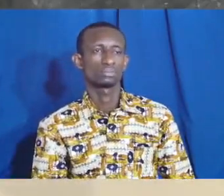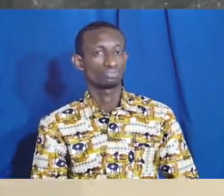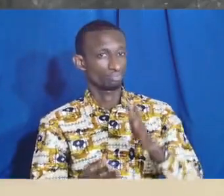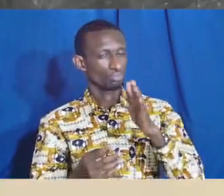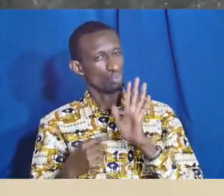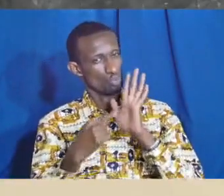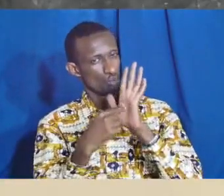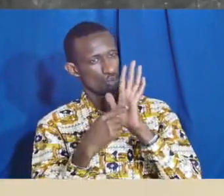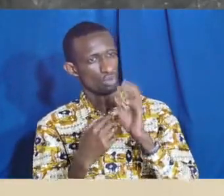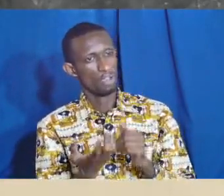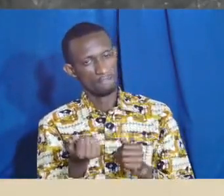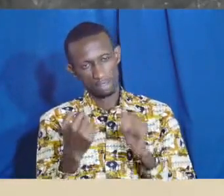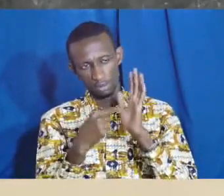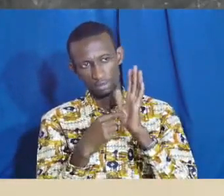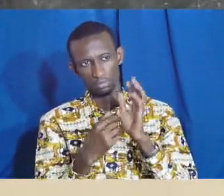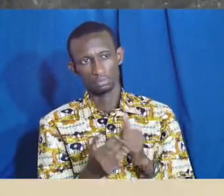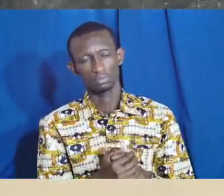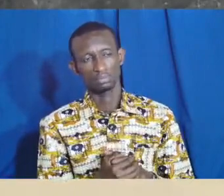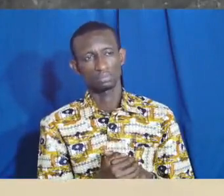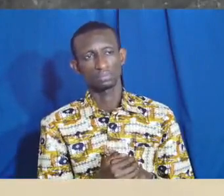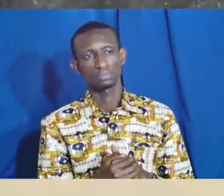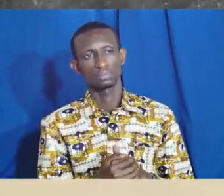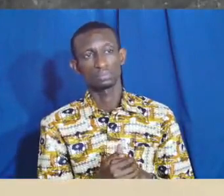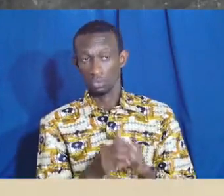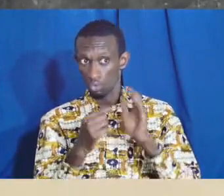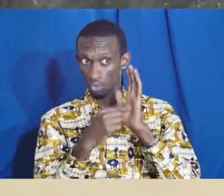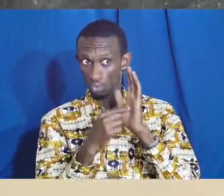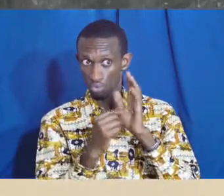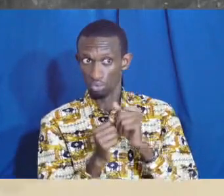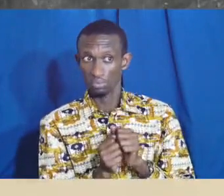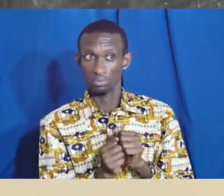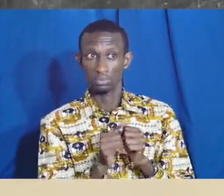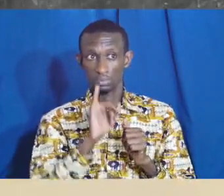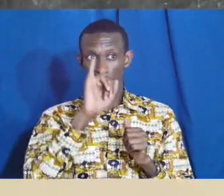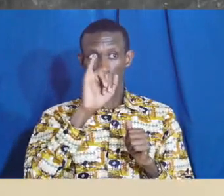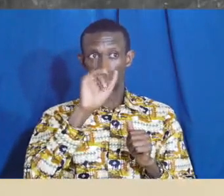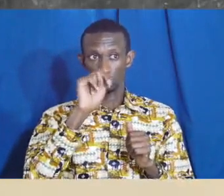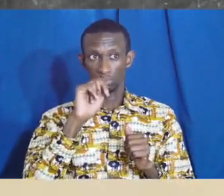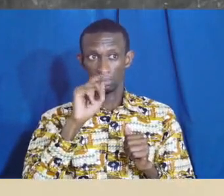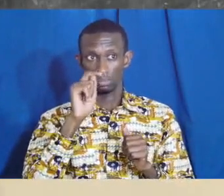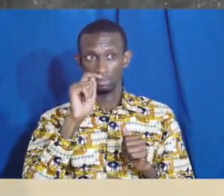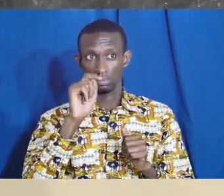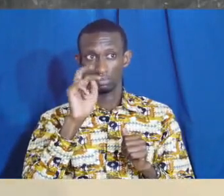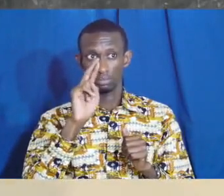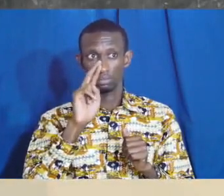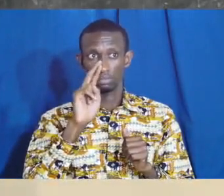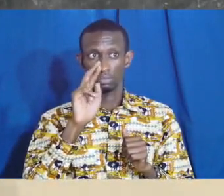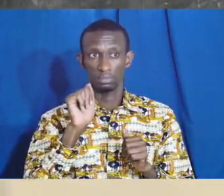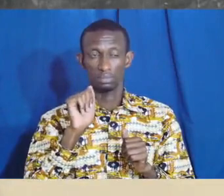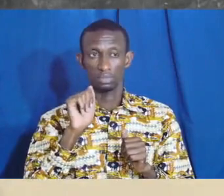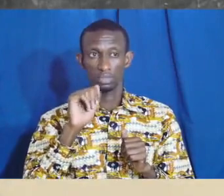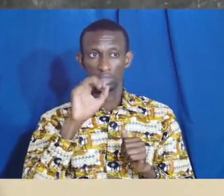Example, we can have example of intracellular enzymes. We have these